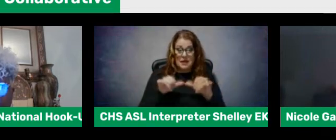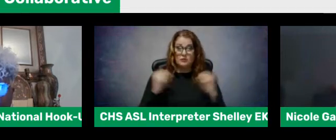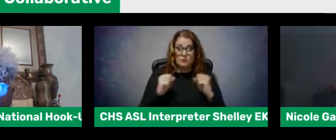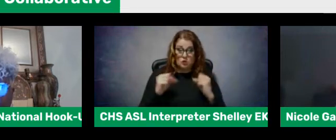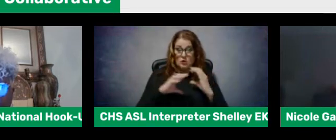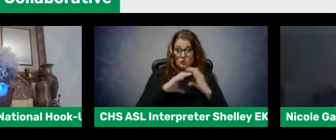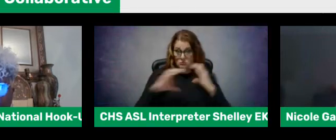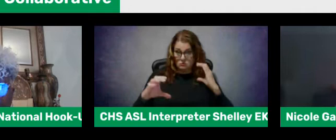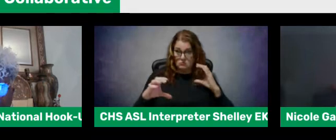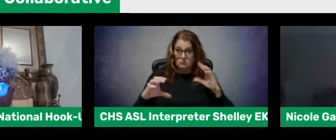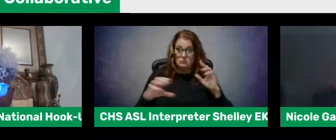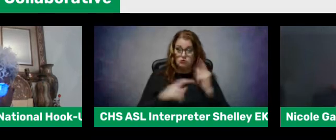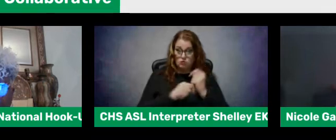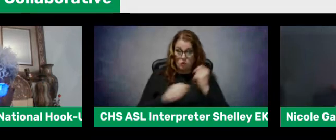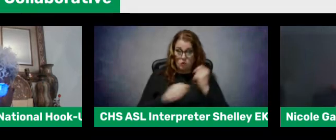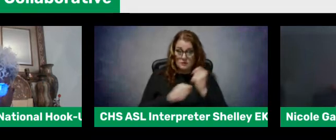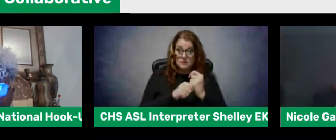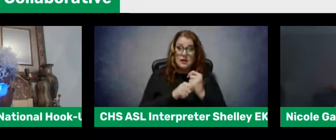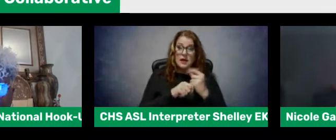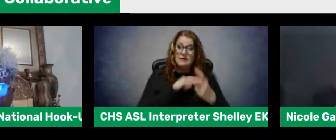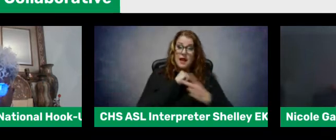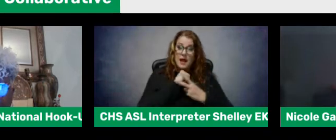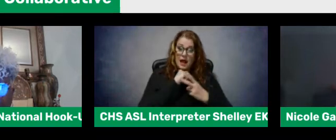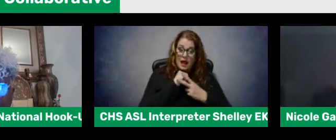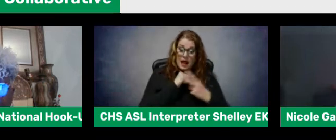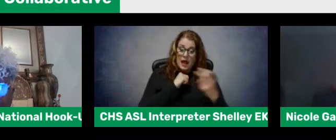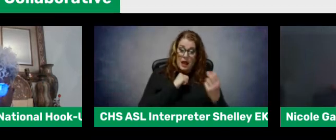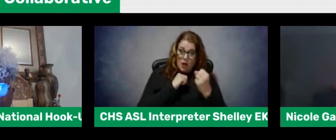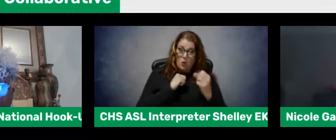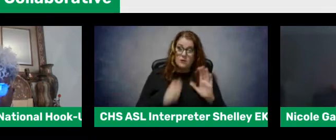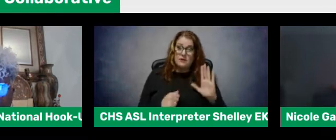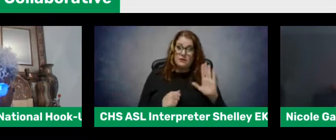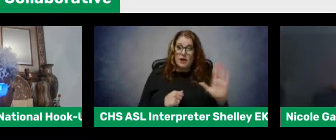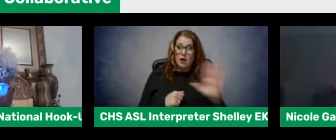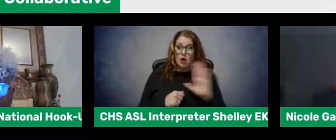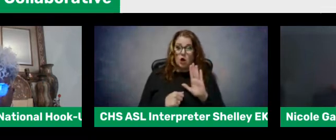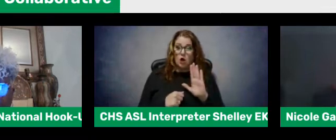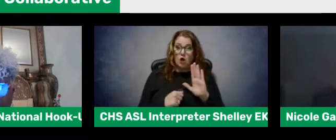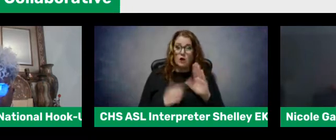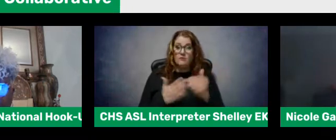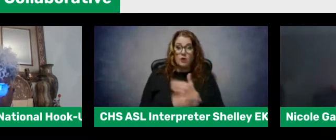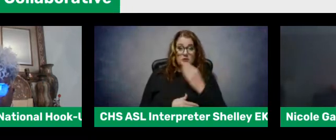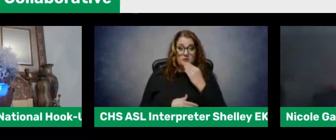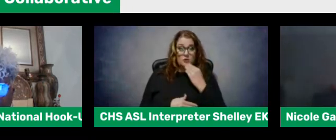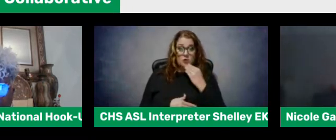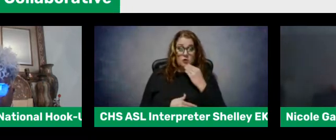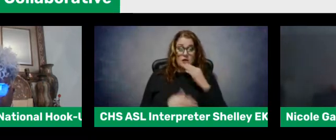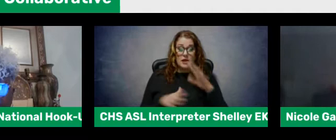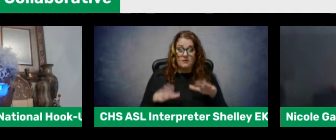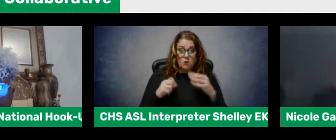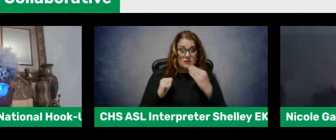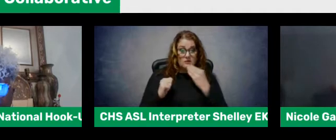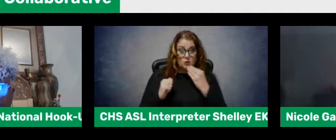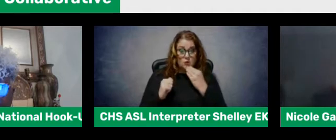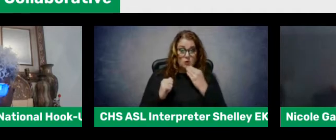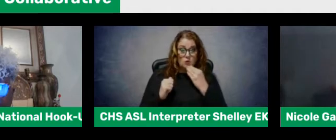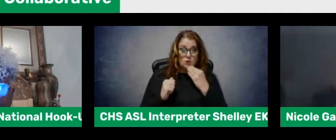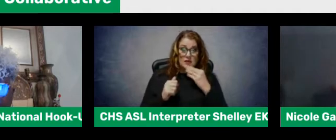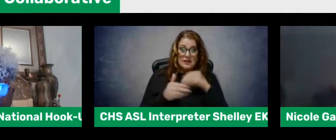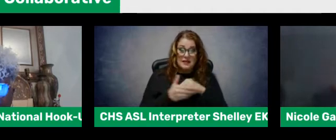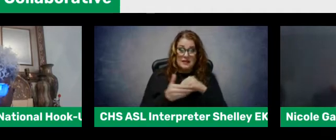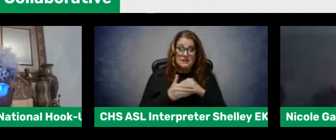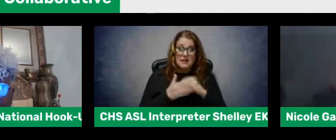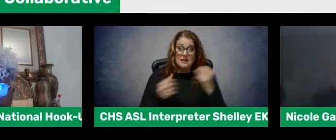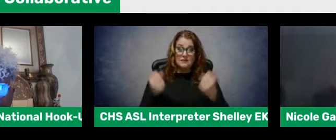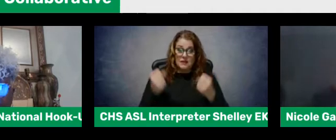vehicles, and they house their fresh foods and their frozen foods inside these